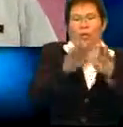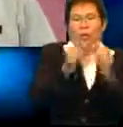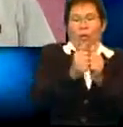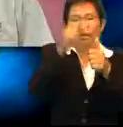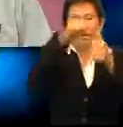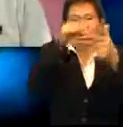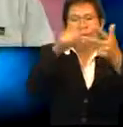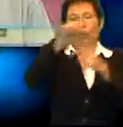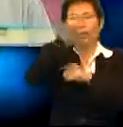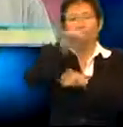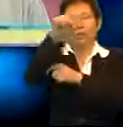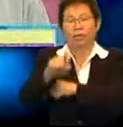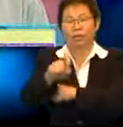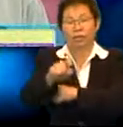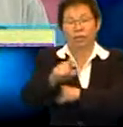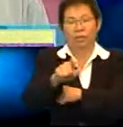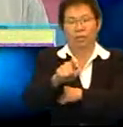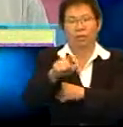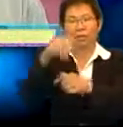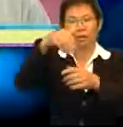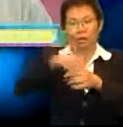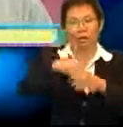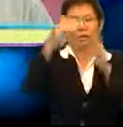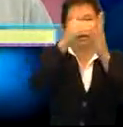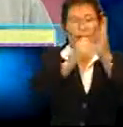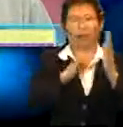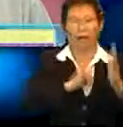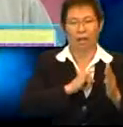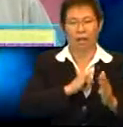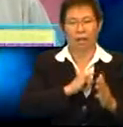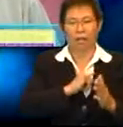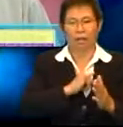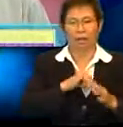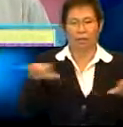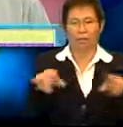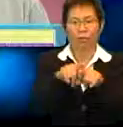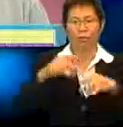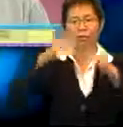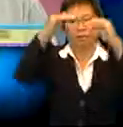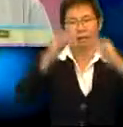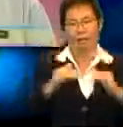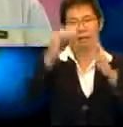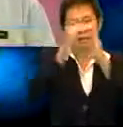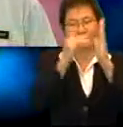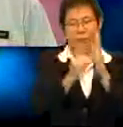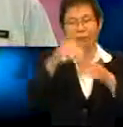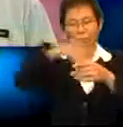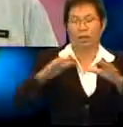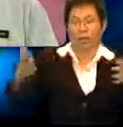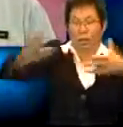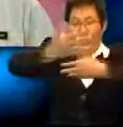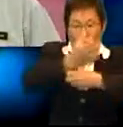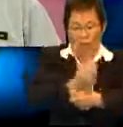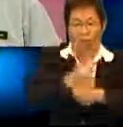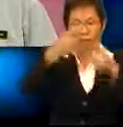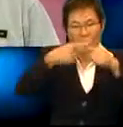I close with a series of questions to recap the lesson. I end by foreshadowing the next lesson.